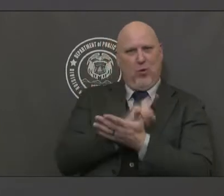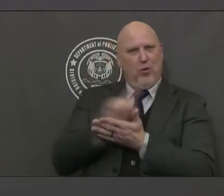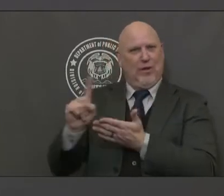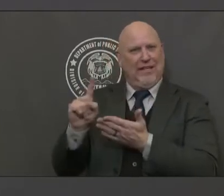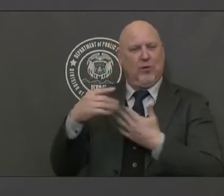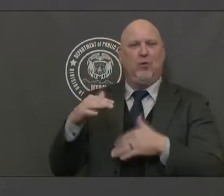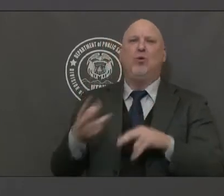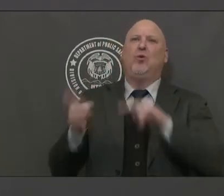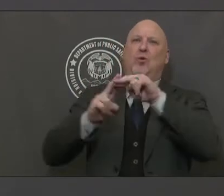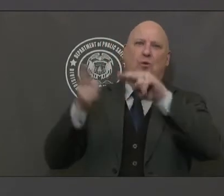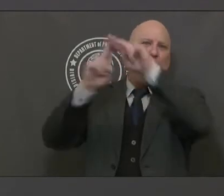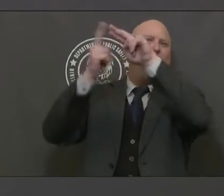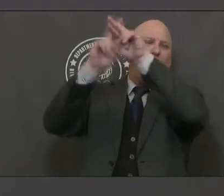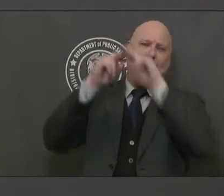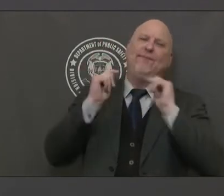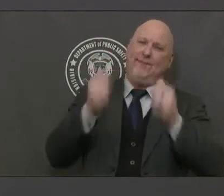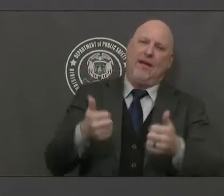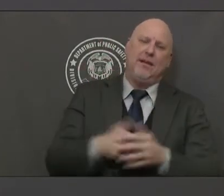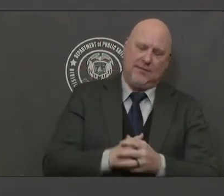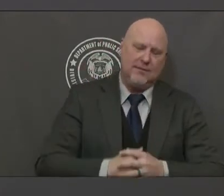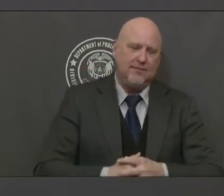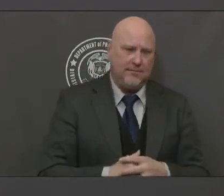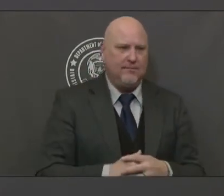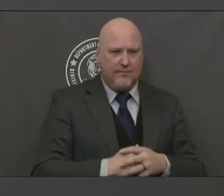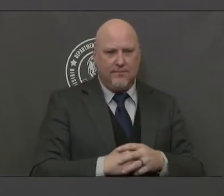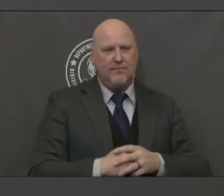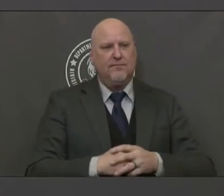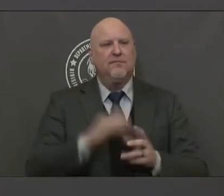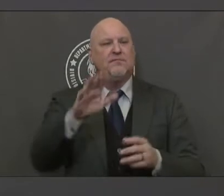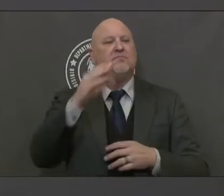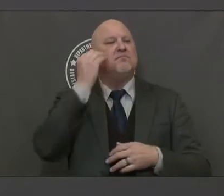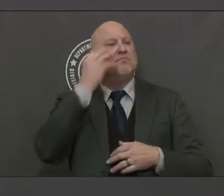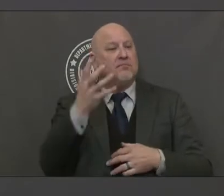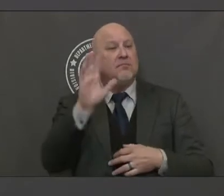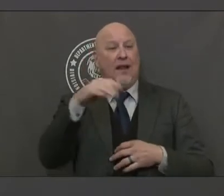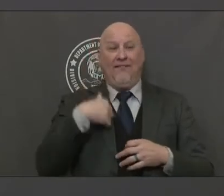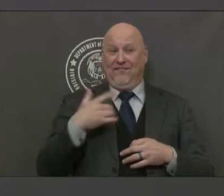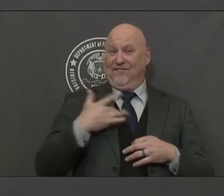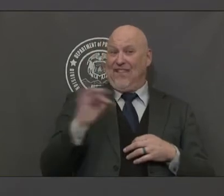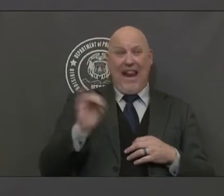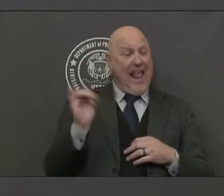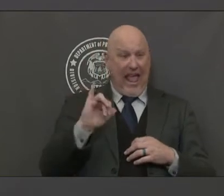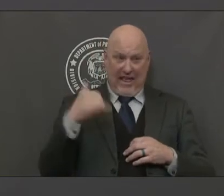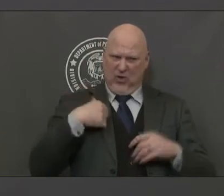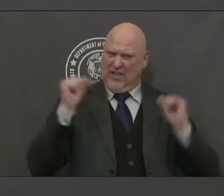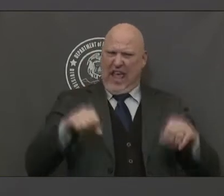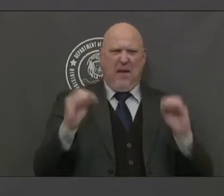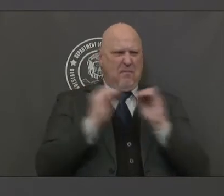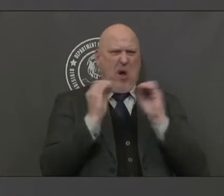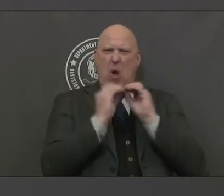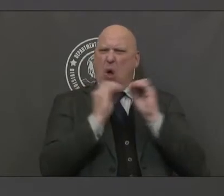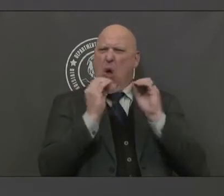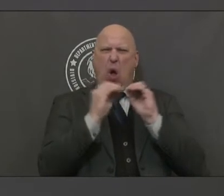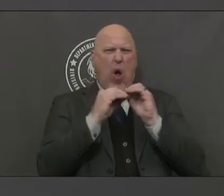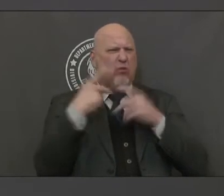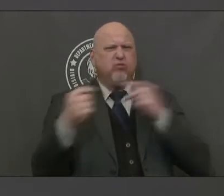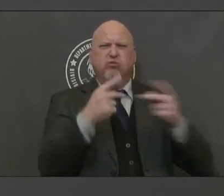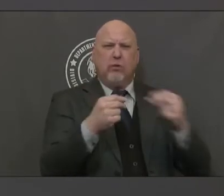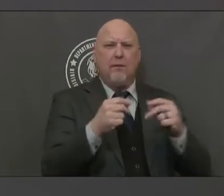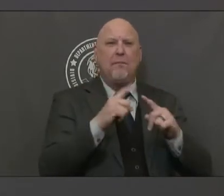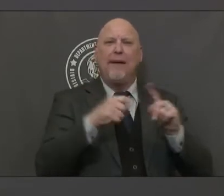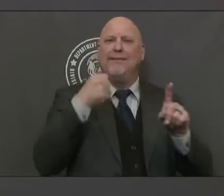reason was that because of the big storms that hit in the Midwest and the South last week, we had